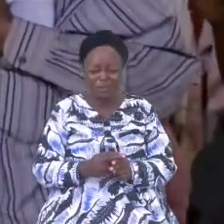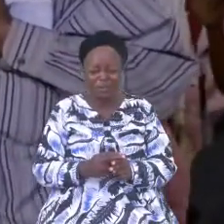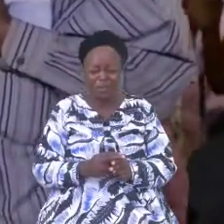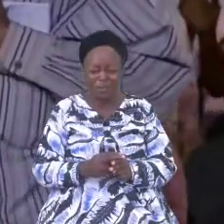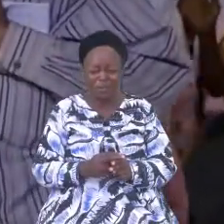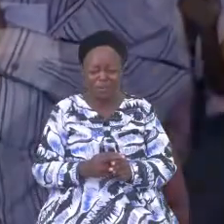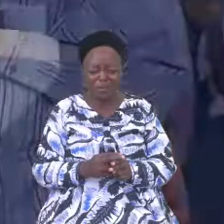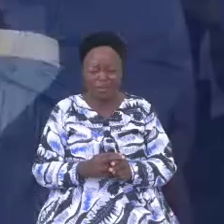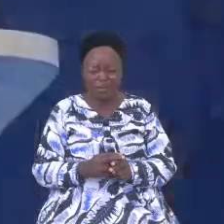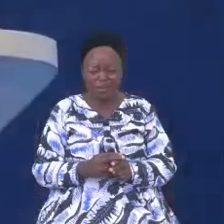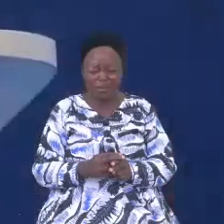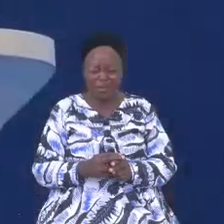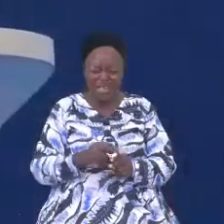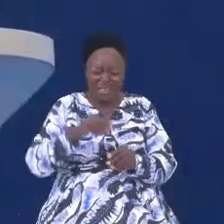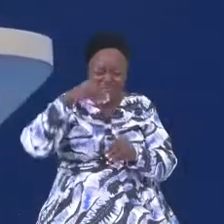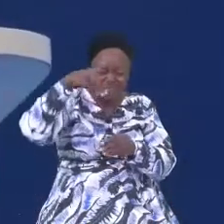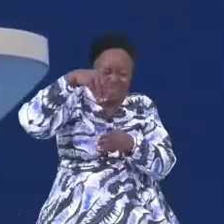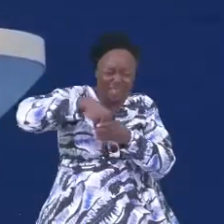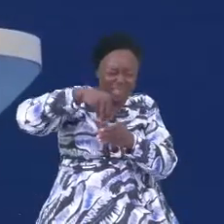Internal